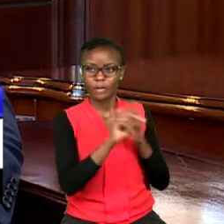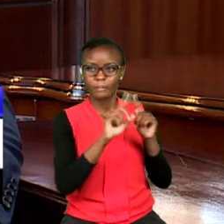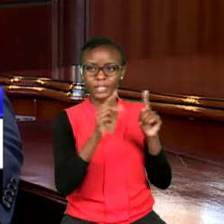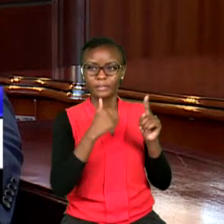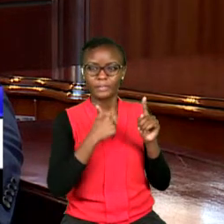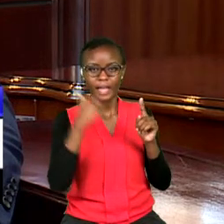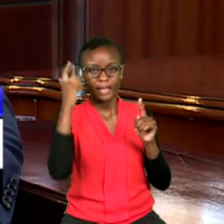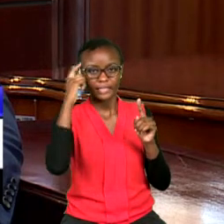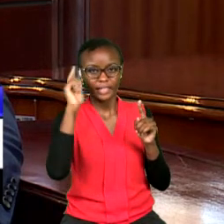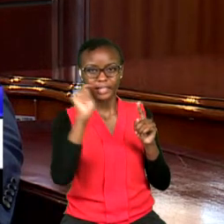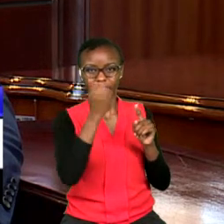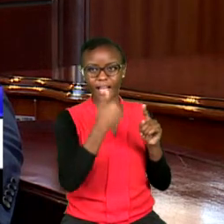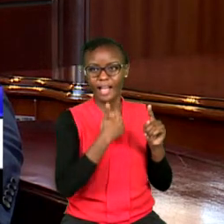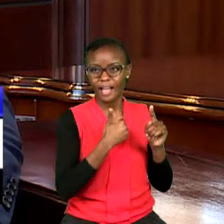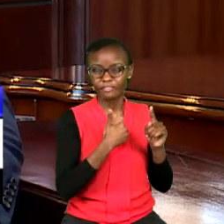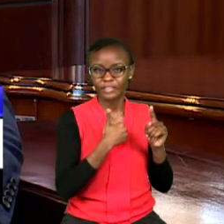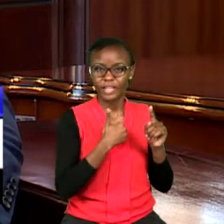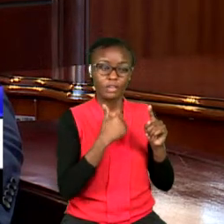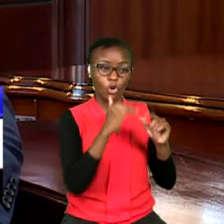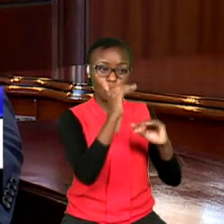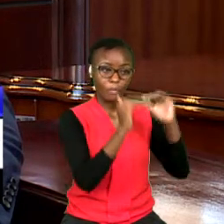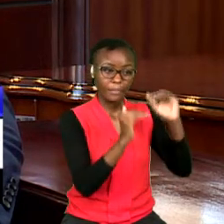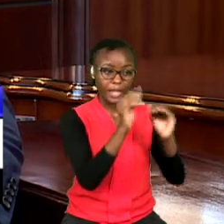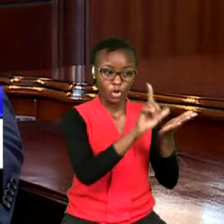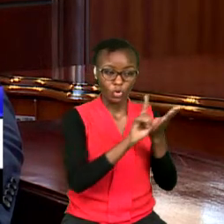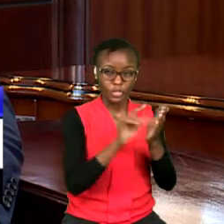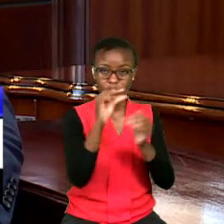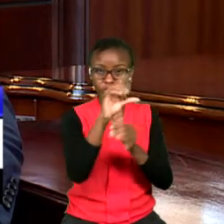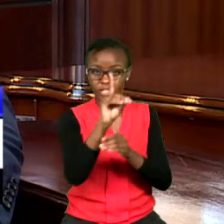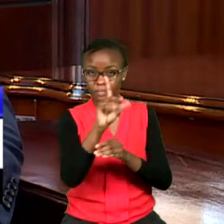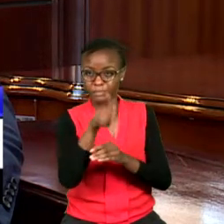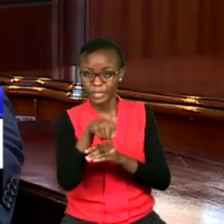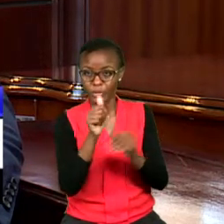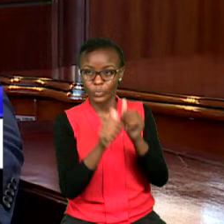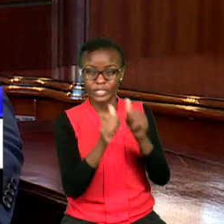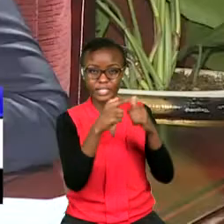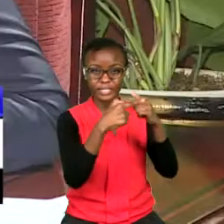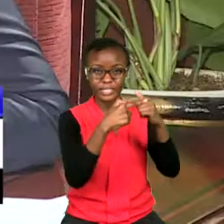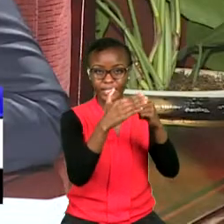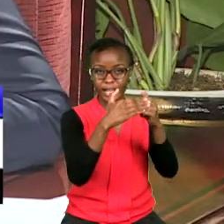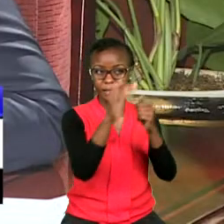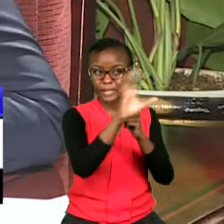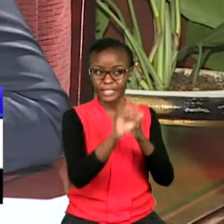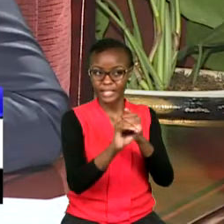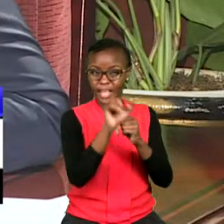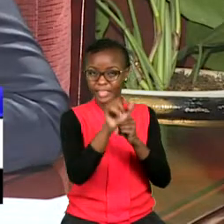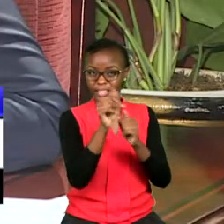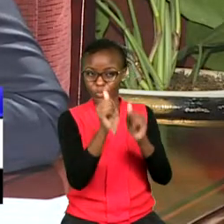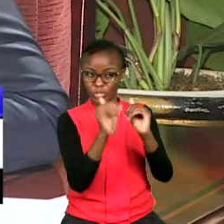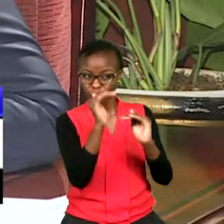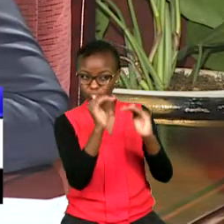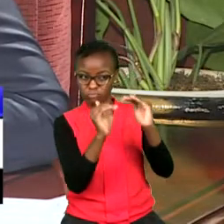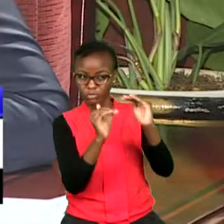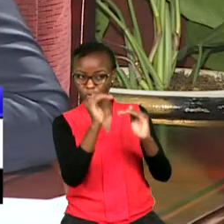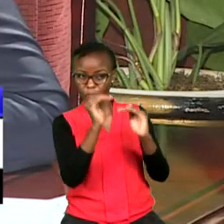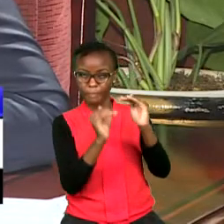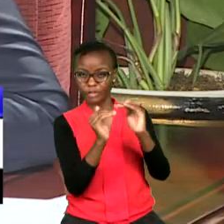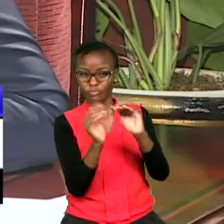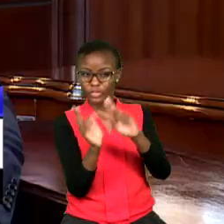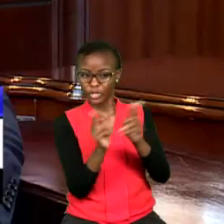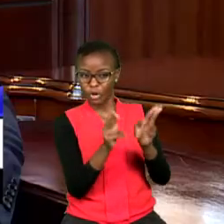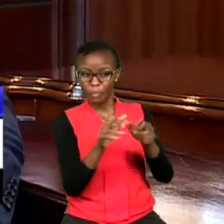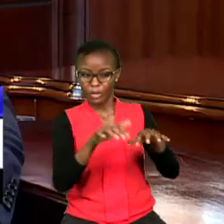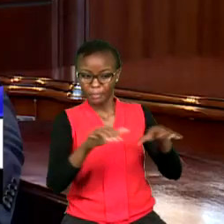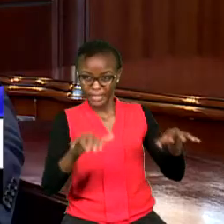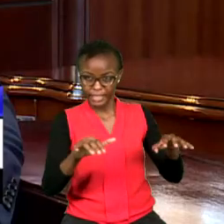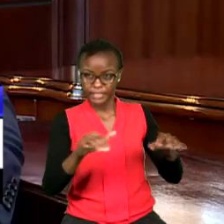GDP ratio of 69%. And that seems to be the average of emerging markets. I look back and realize that over